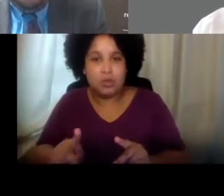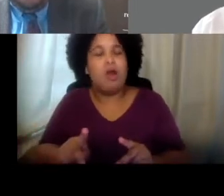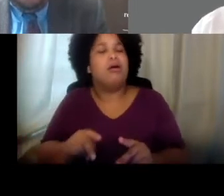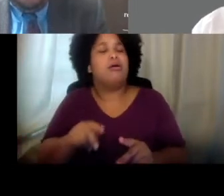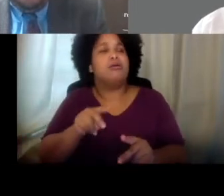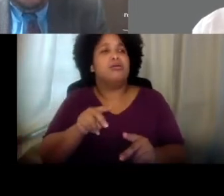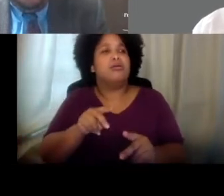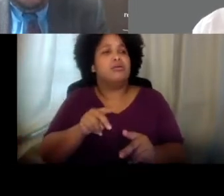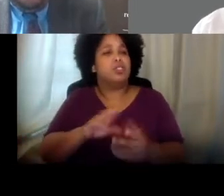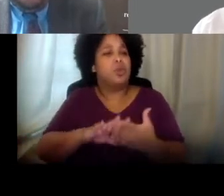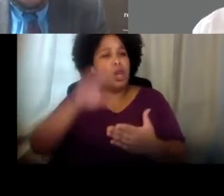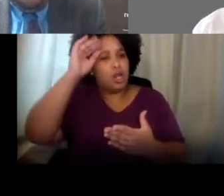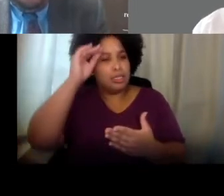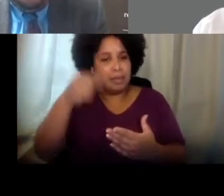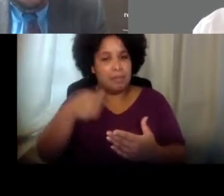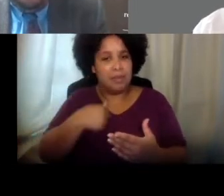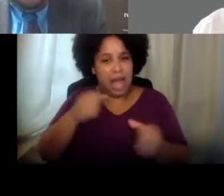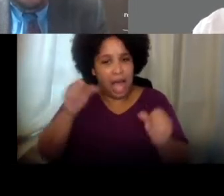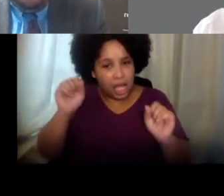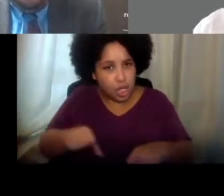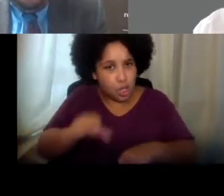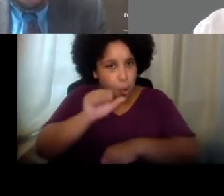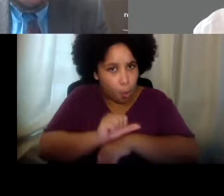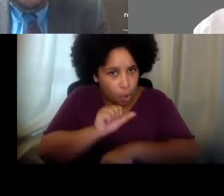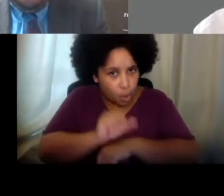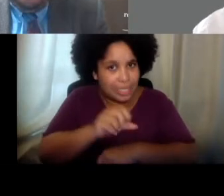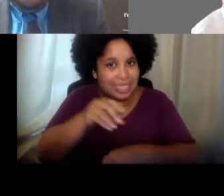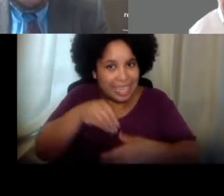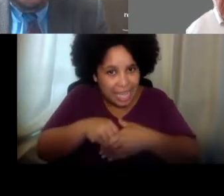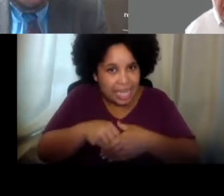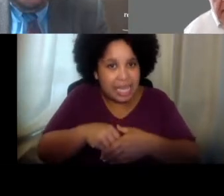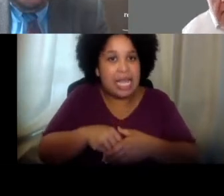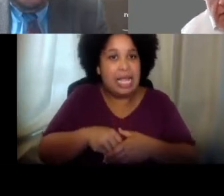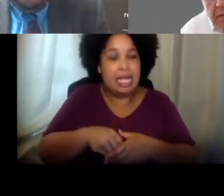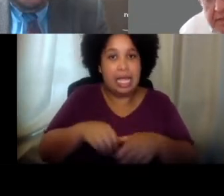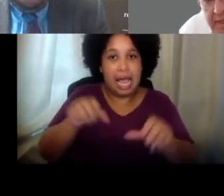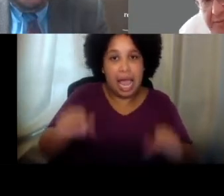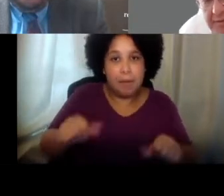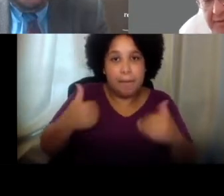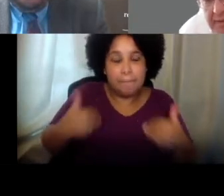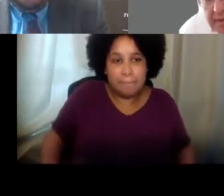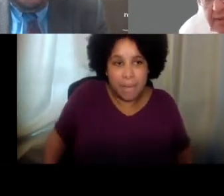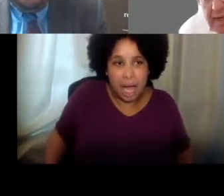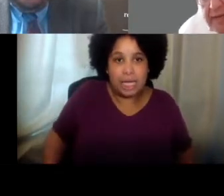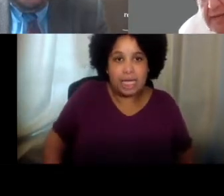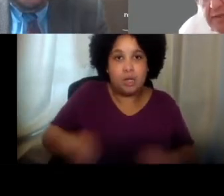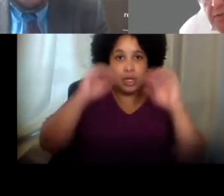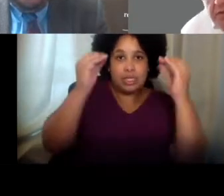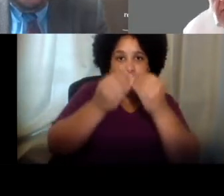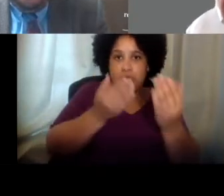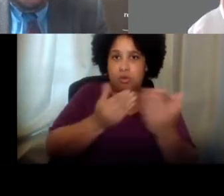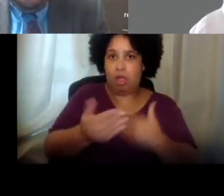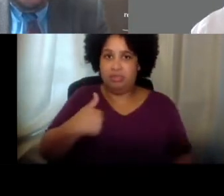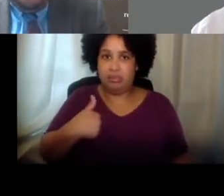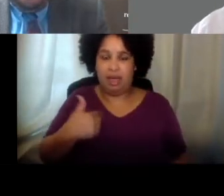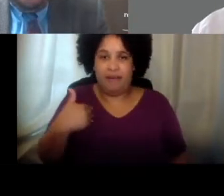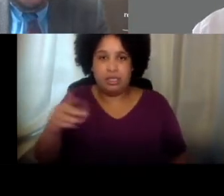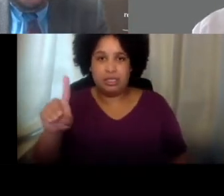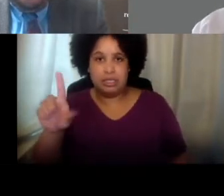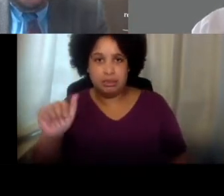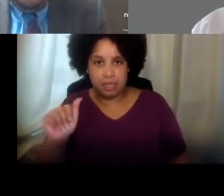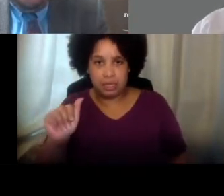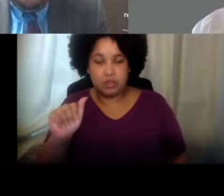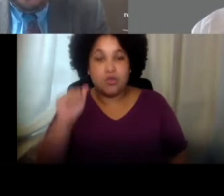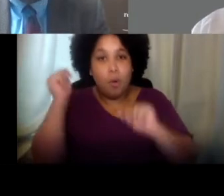that I've been able to work in an able-bodied organization, even though I'm disabled. And that's what we all have to strive to